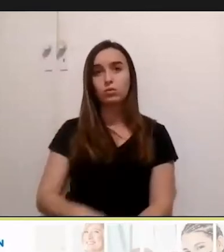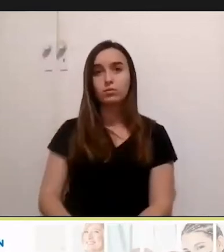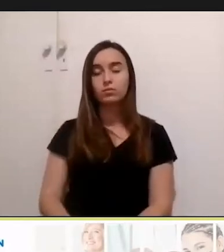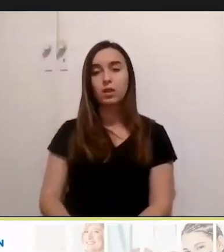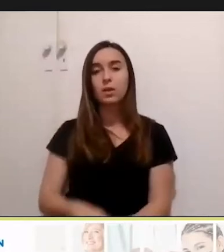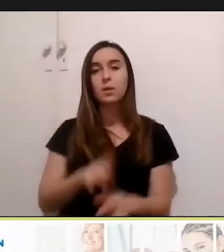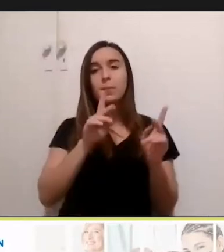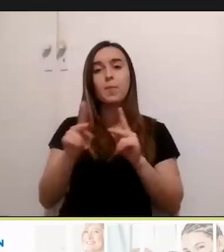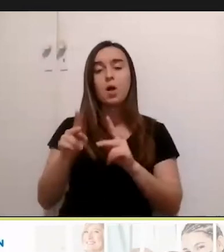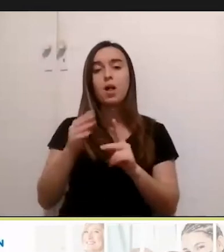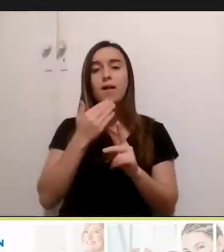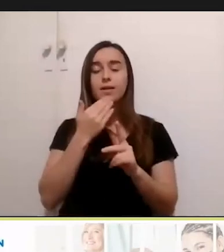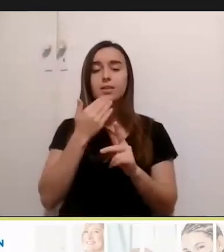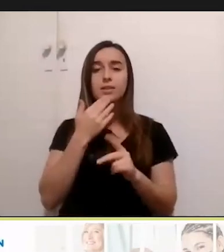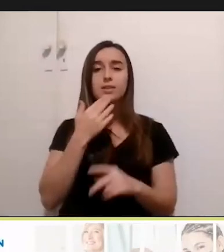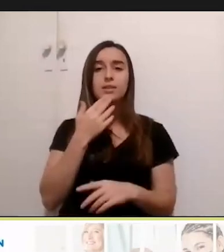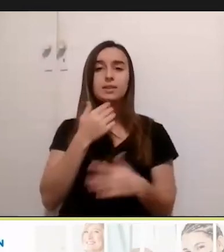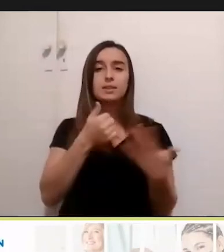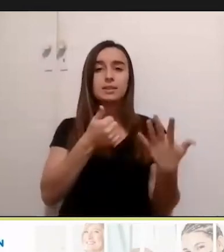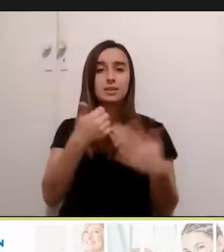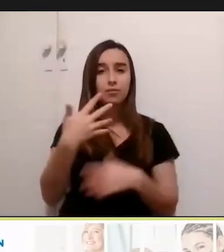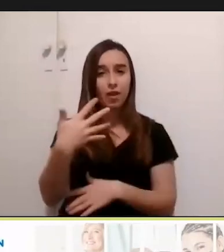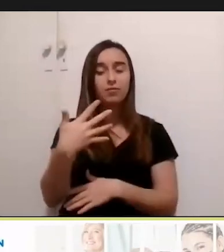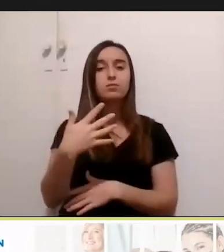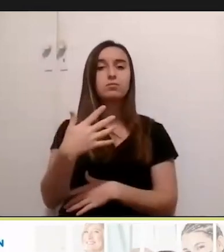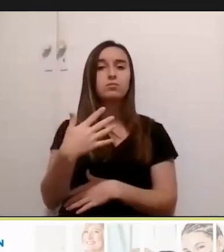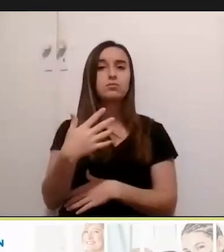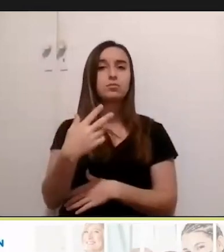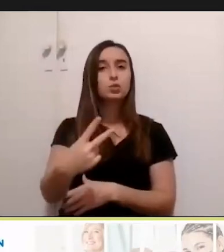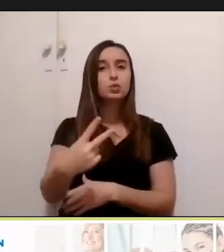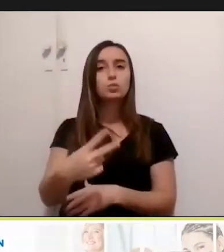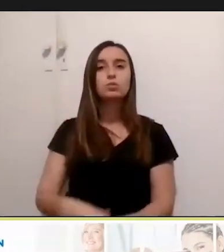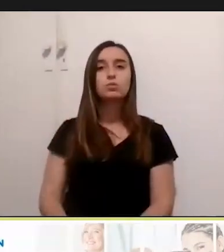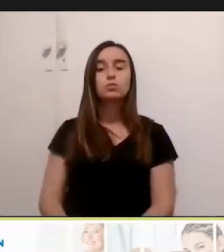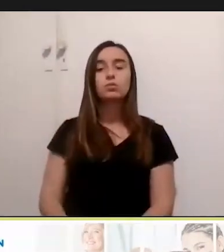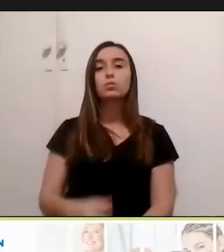65 years old, and finally 1 user without any disability.